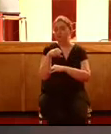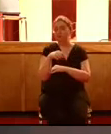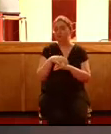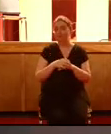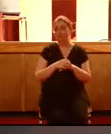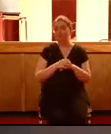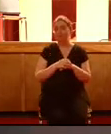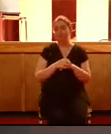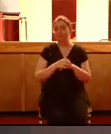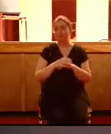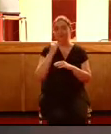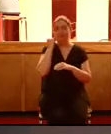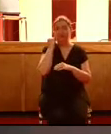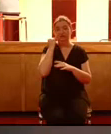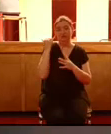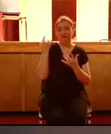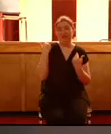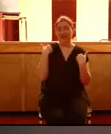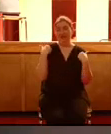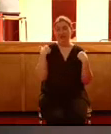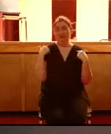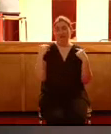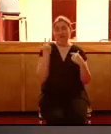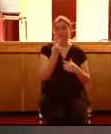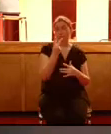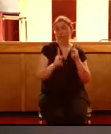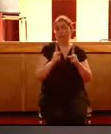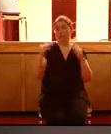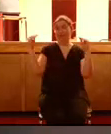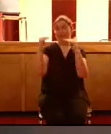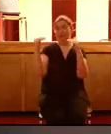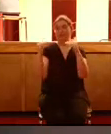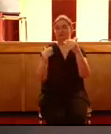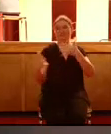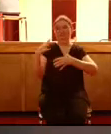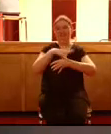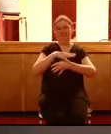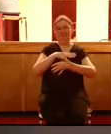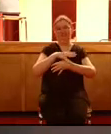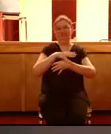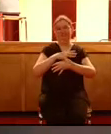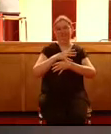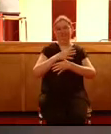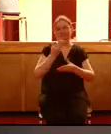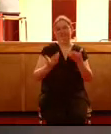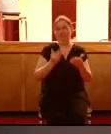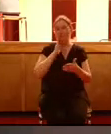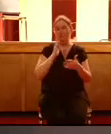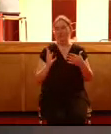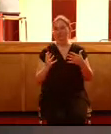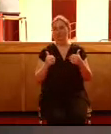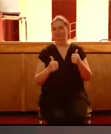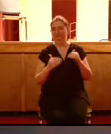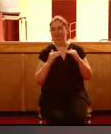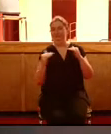two people that were equal. Seniority might take place there.